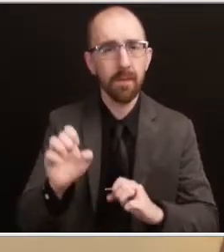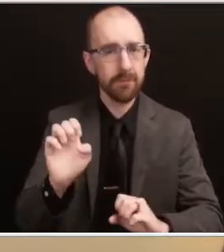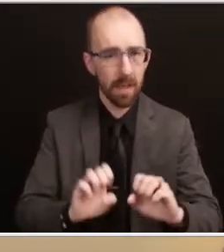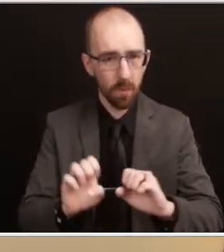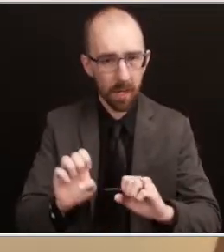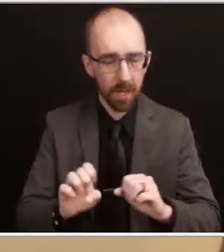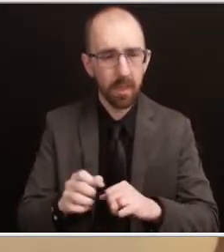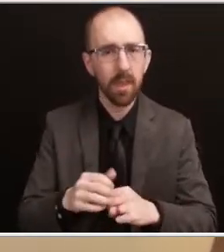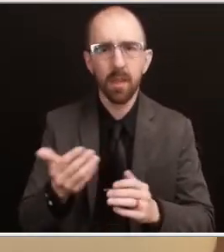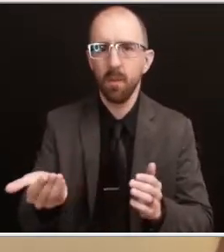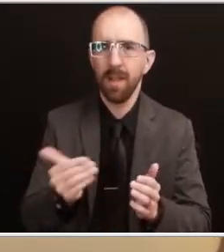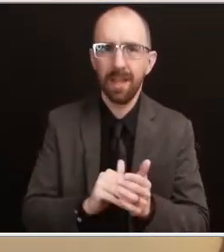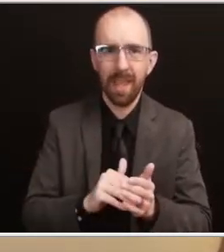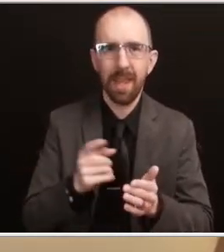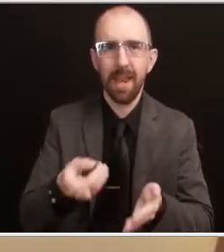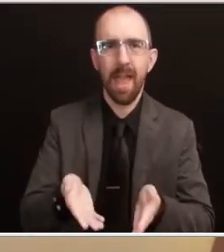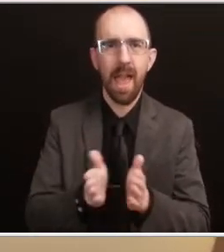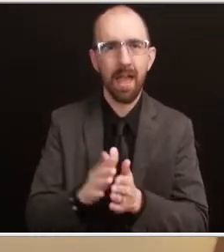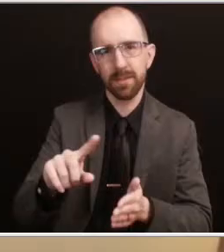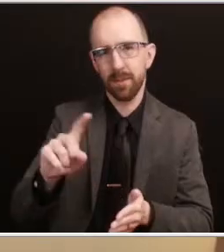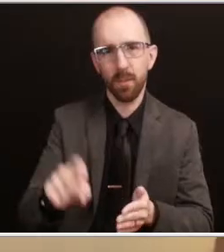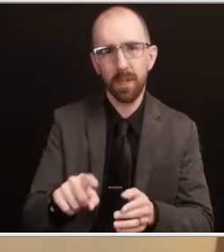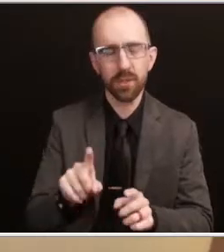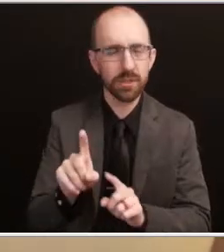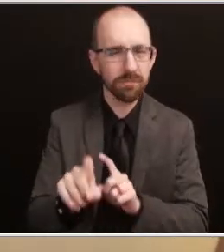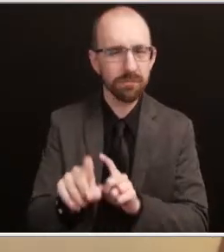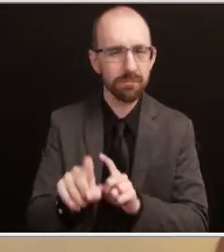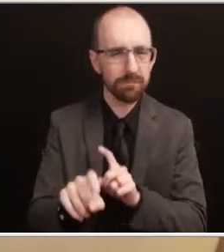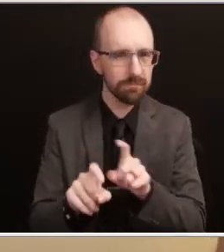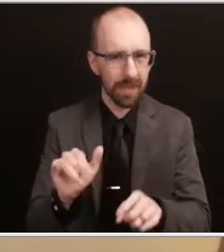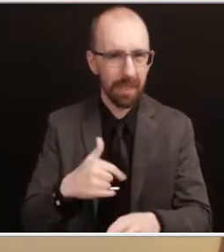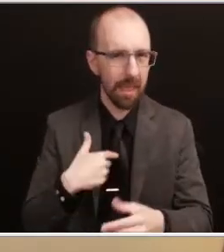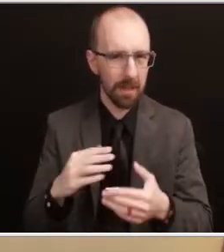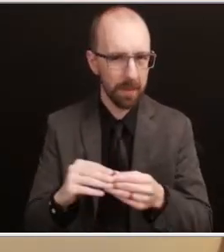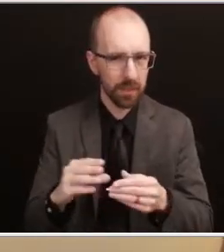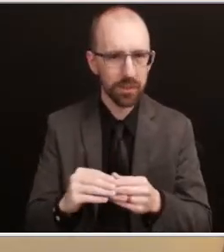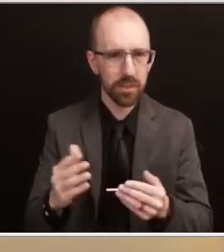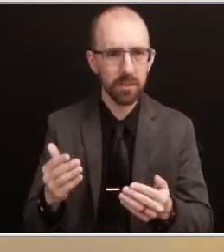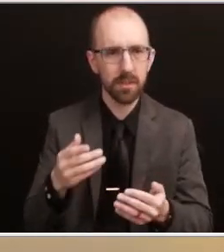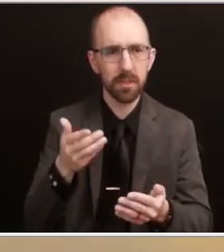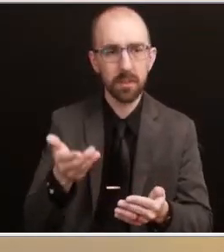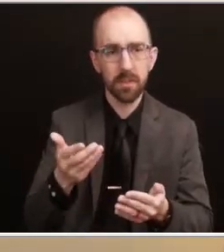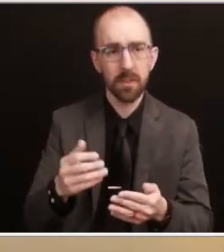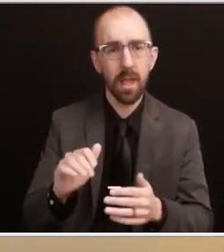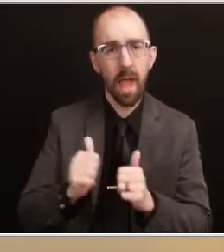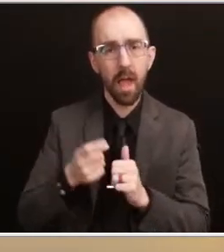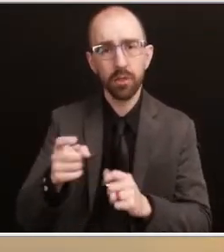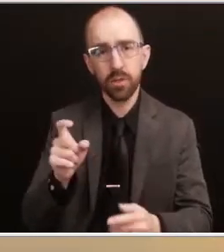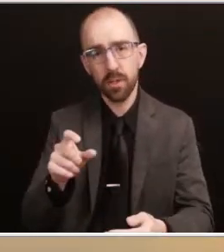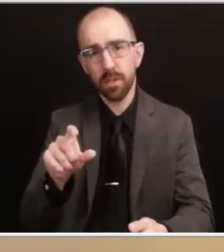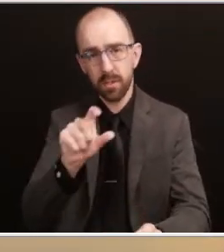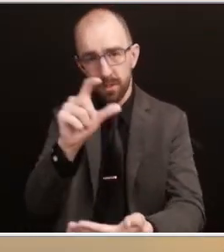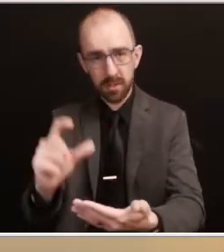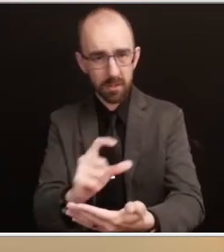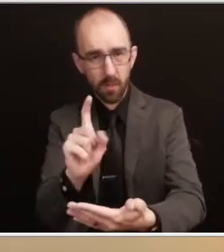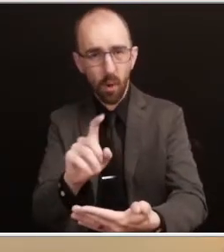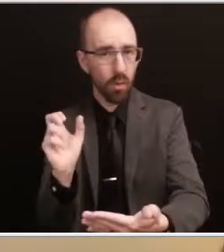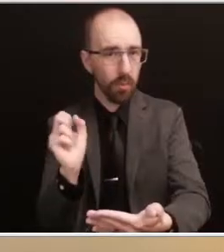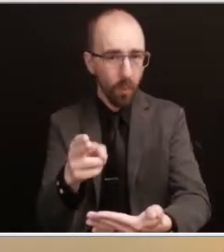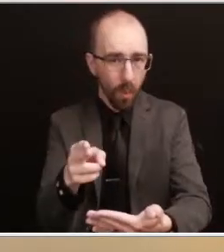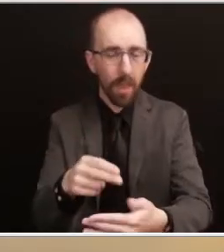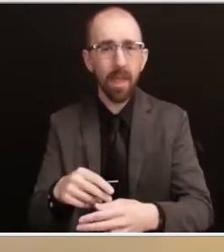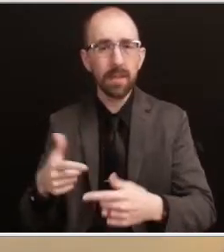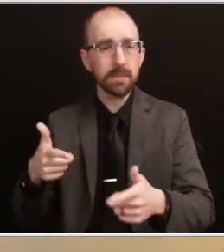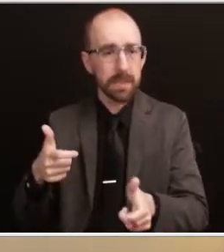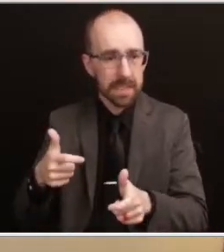evaluated. And again, it's asking the questions. Like I said, how's your command? How's your velocity? Daniel tried to throw the The